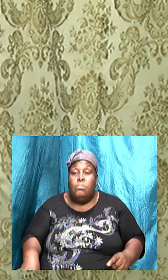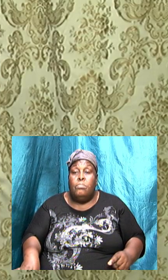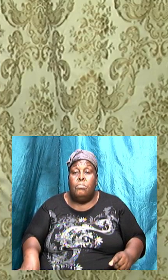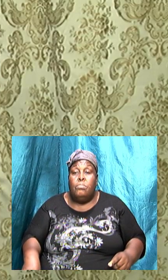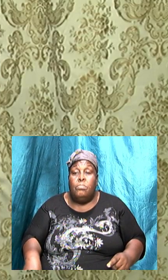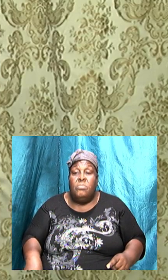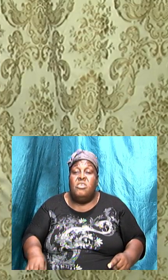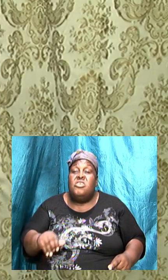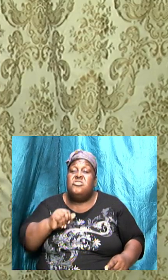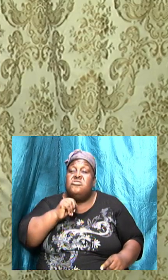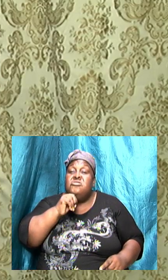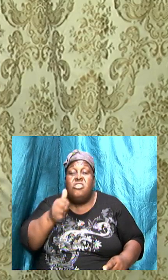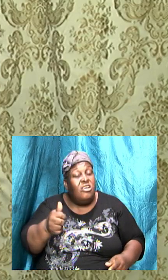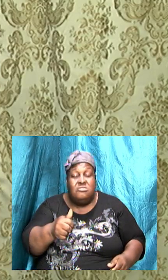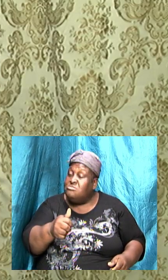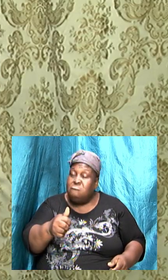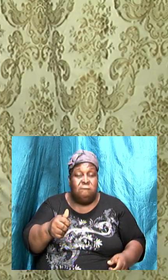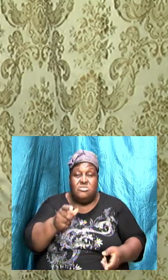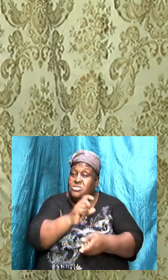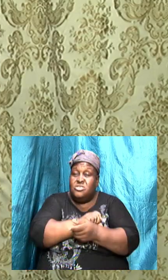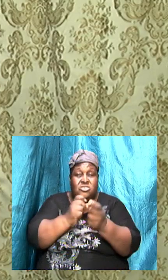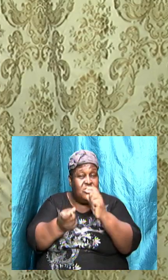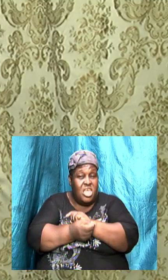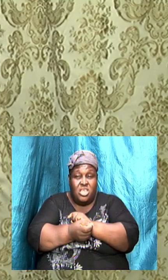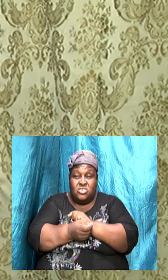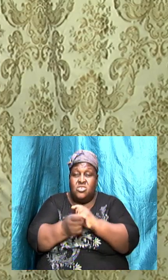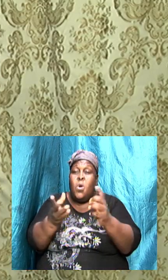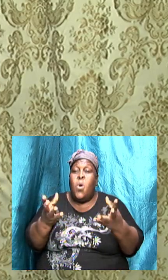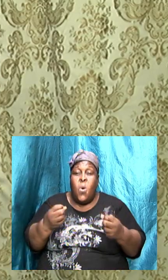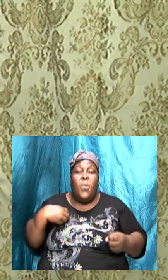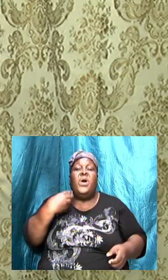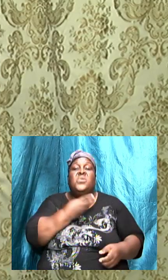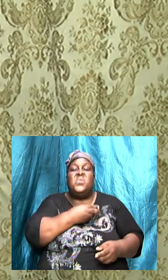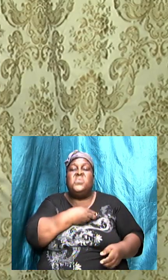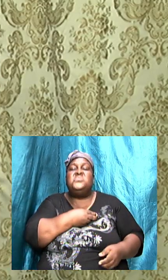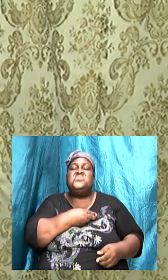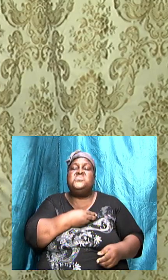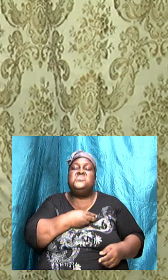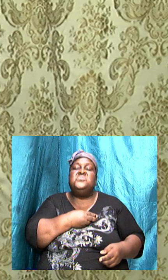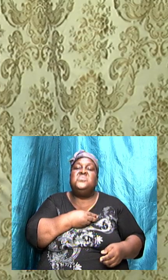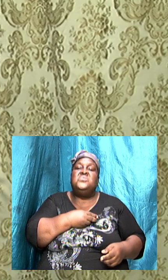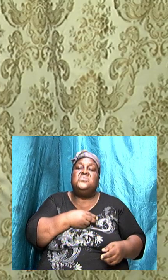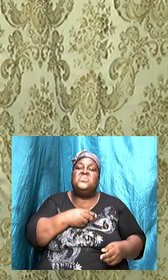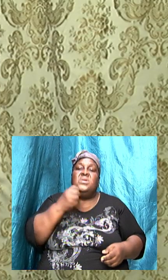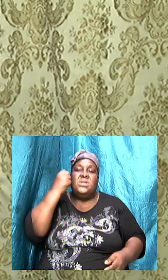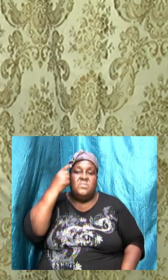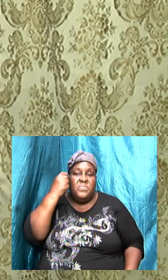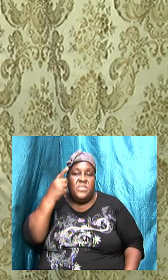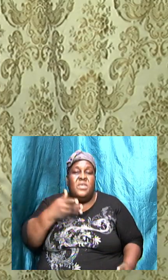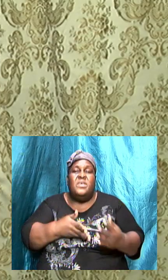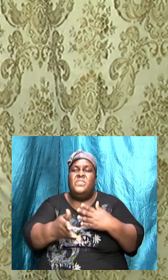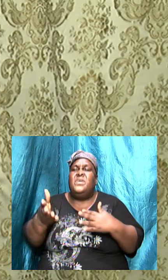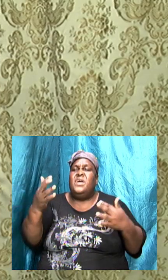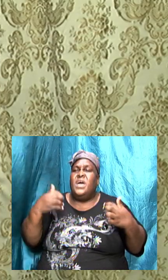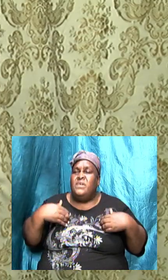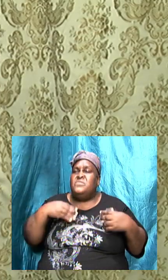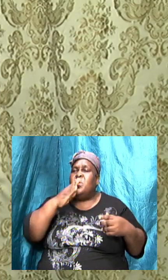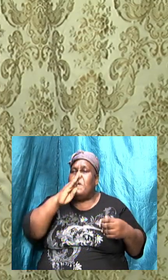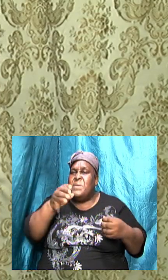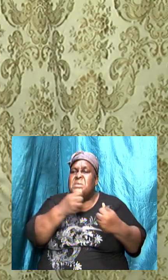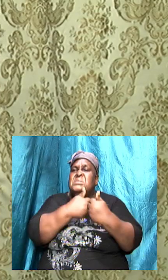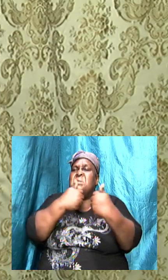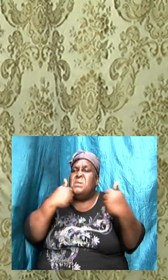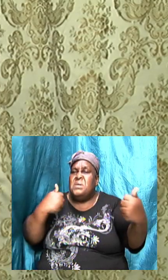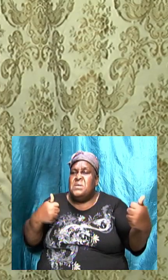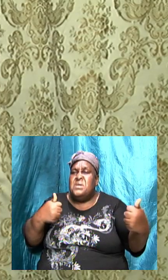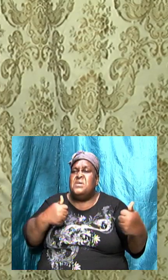It's not going to change. And I want us to understand there has to be separation. The things that are